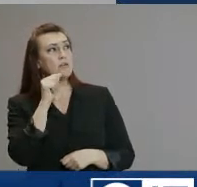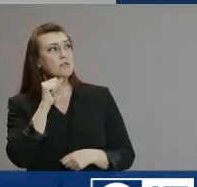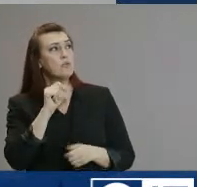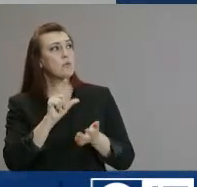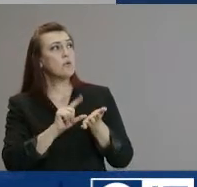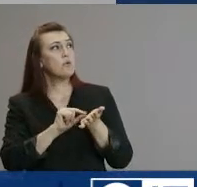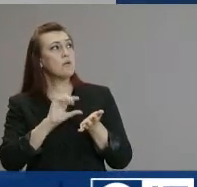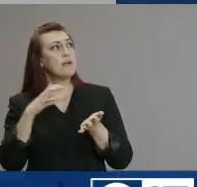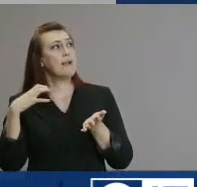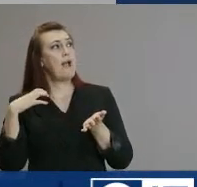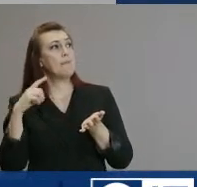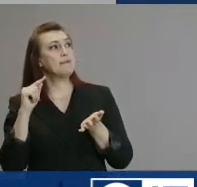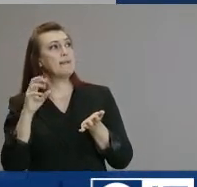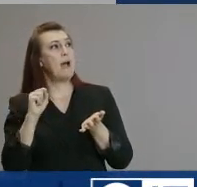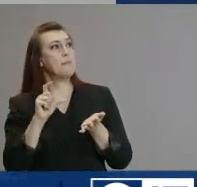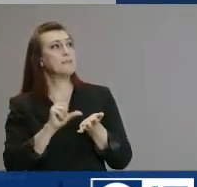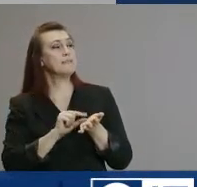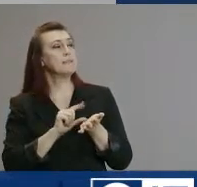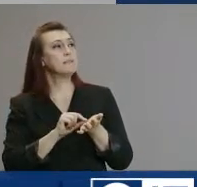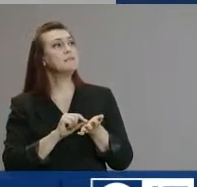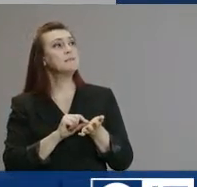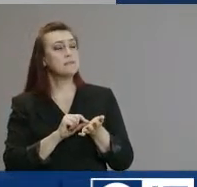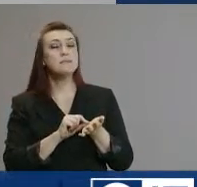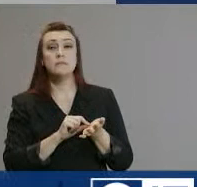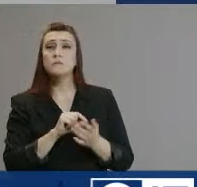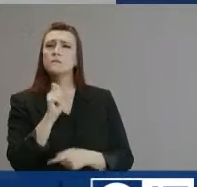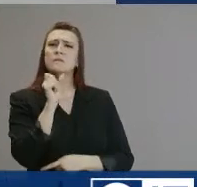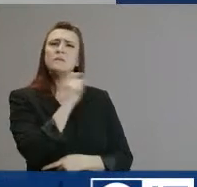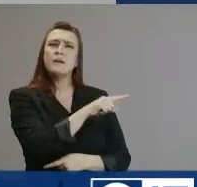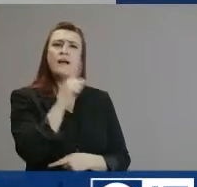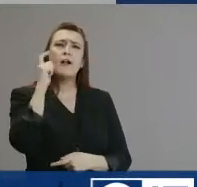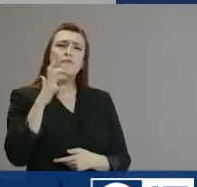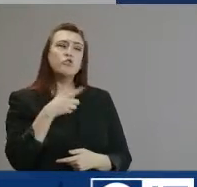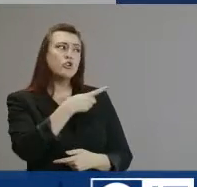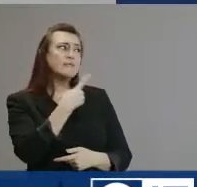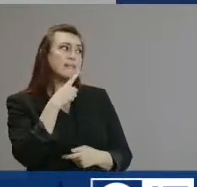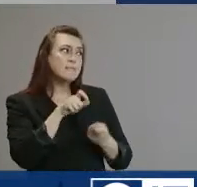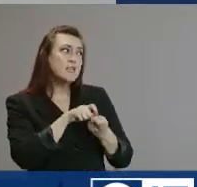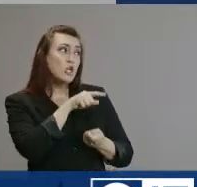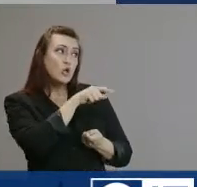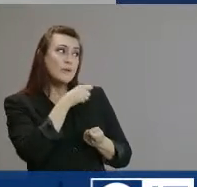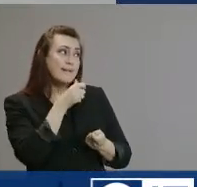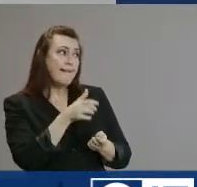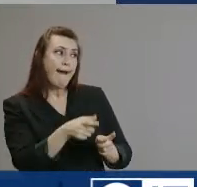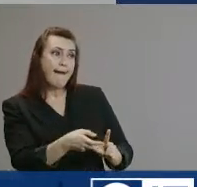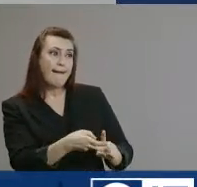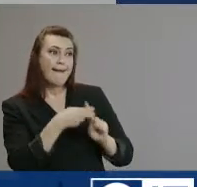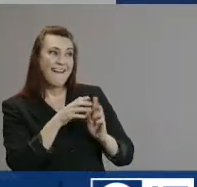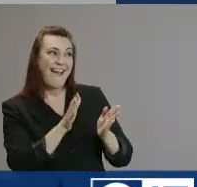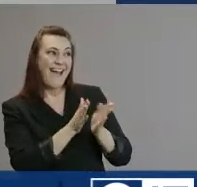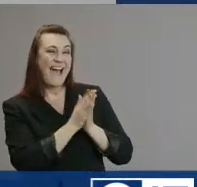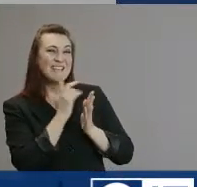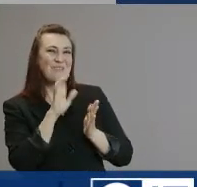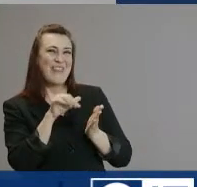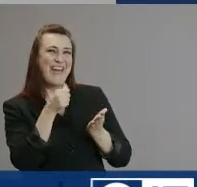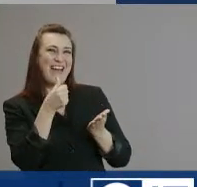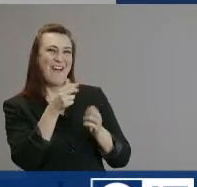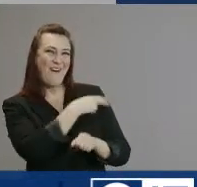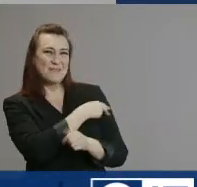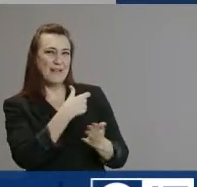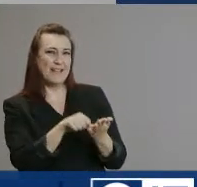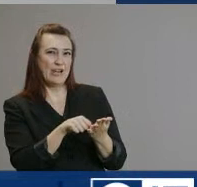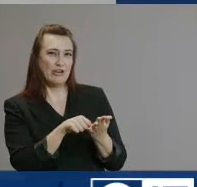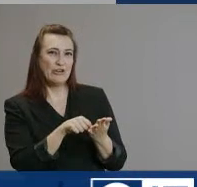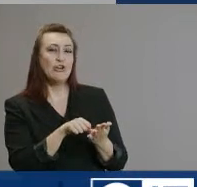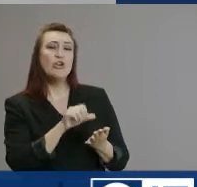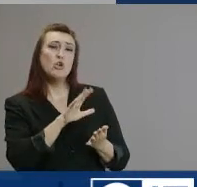Governor, so you said that you specifically did not solicit the letter, but did anybody of your staff solicit the letter? We got the facts